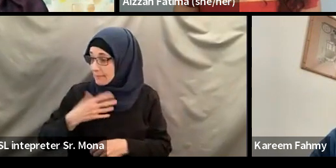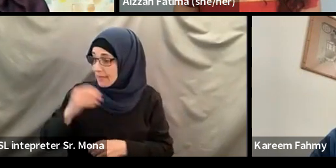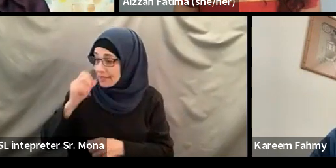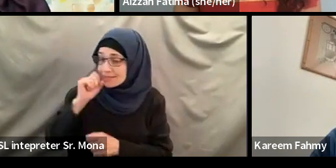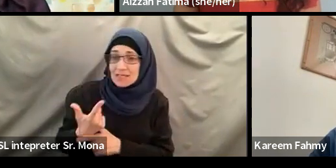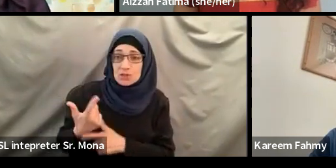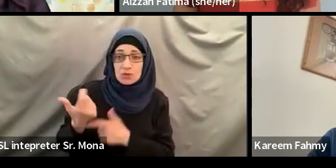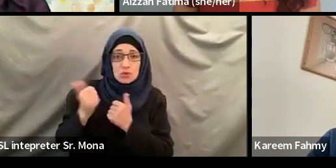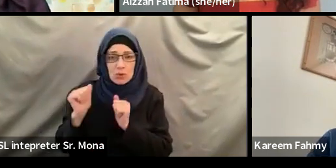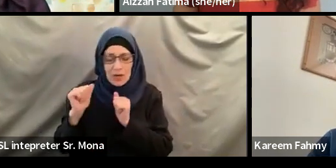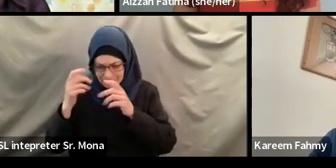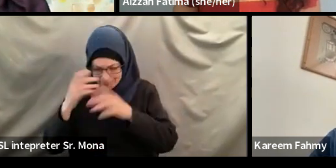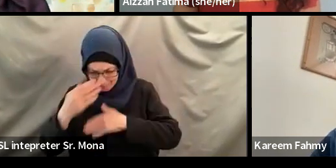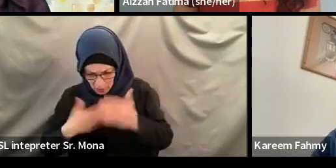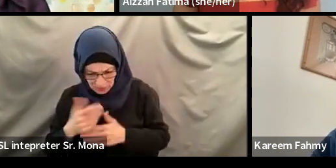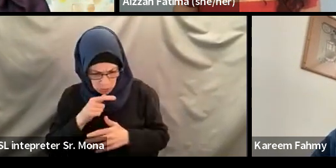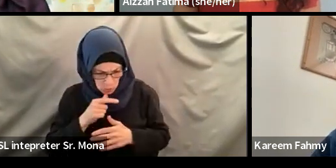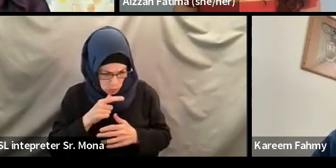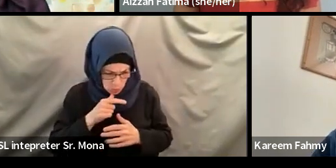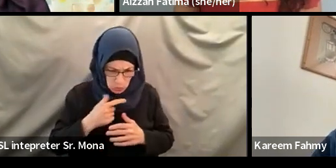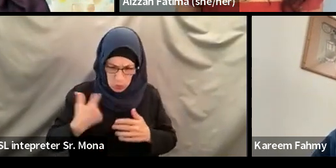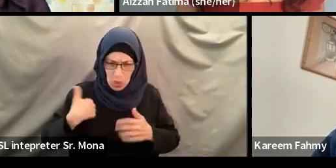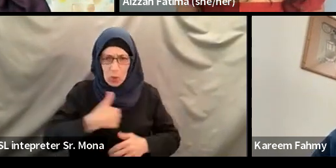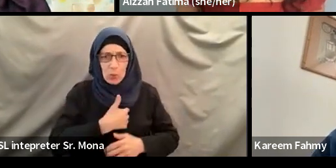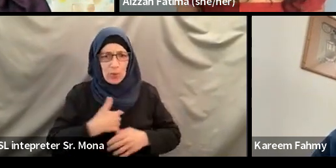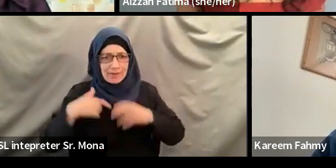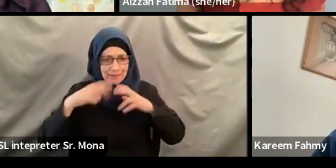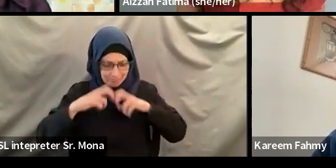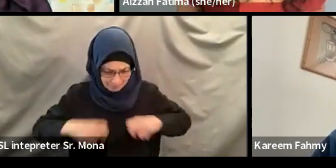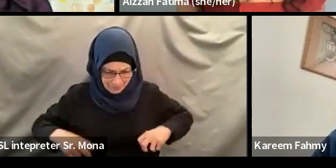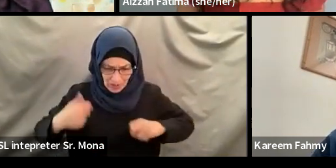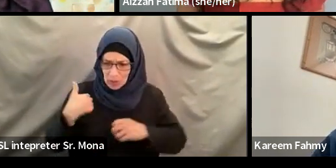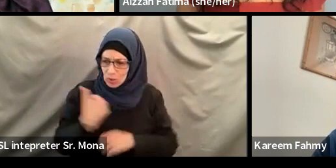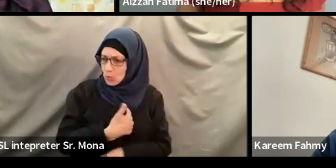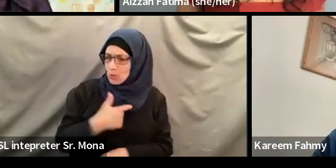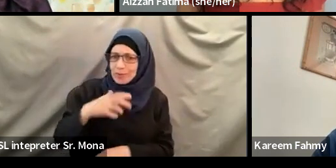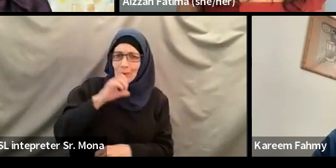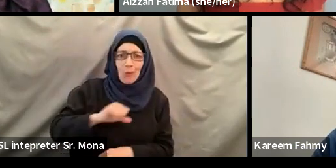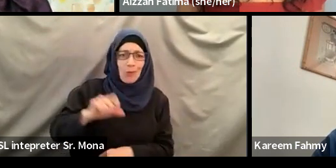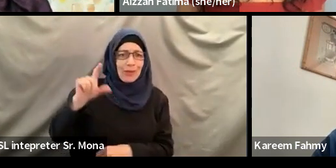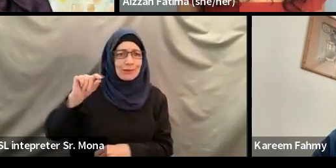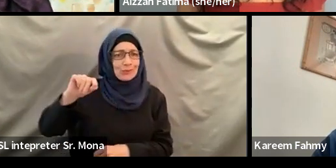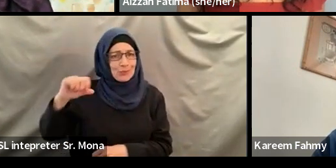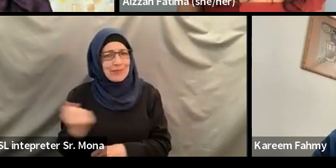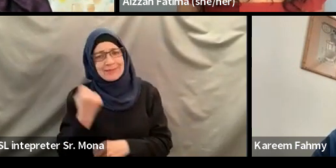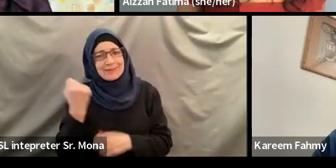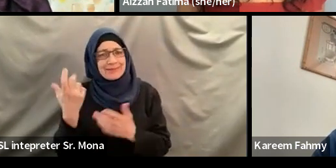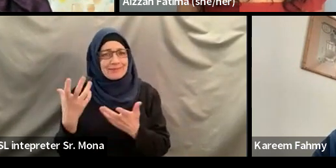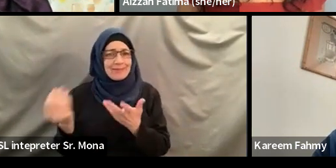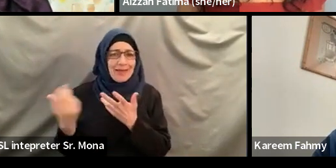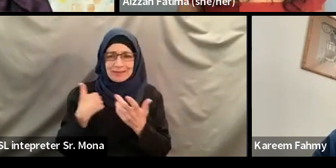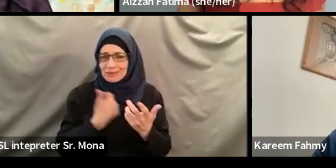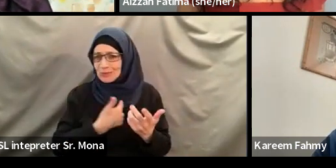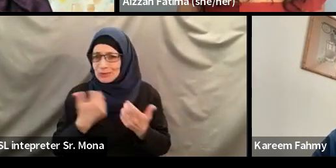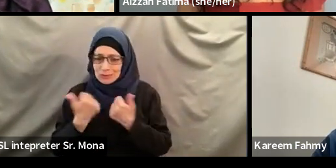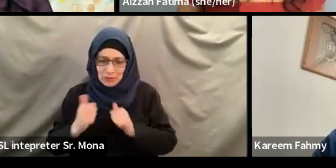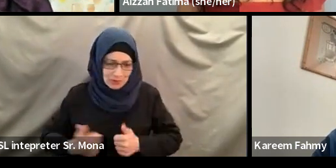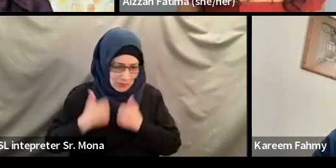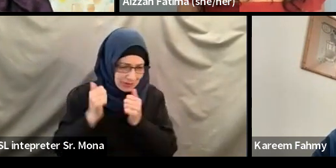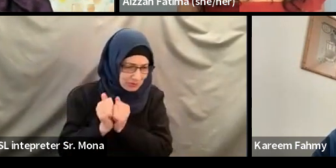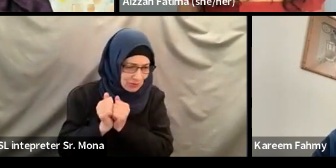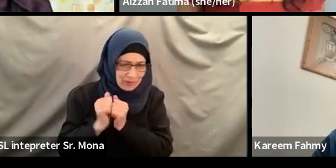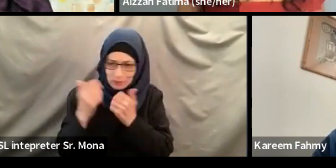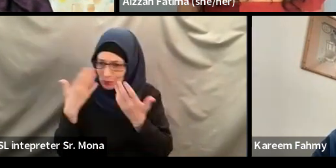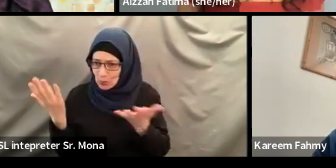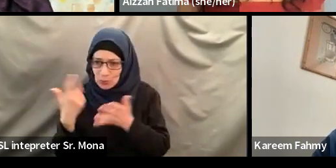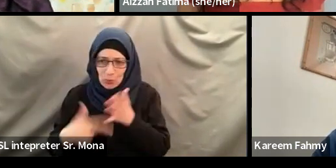living together and, you know, don't know what we're doing. We actually found a missing flyer